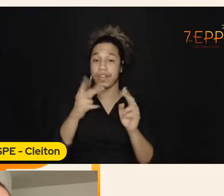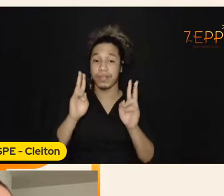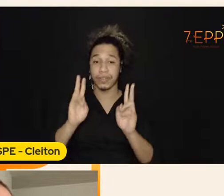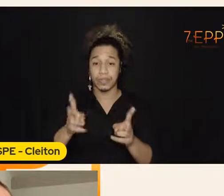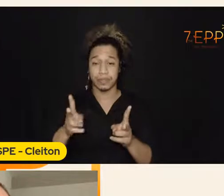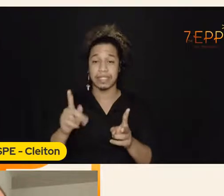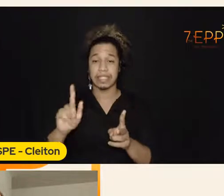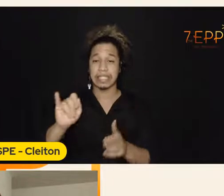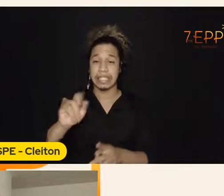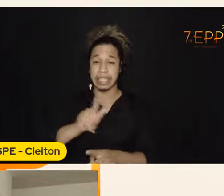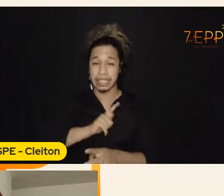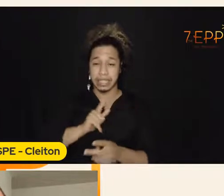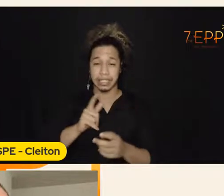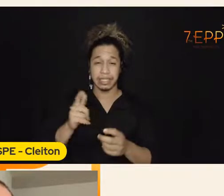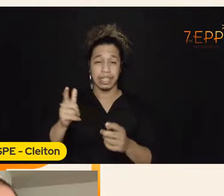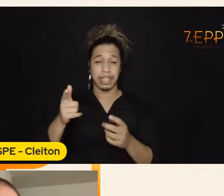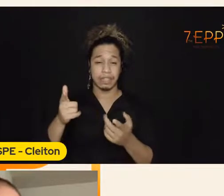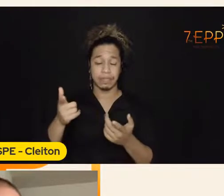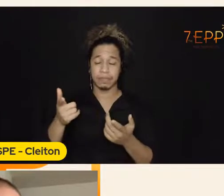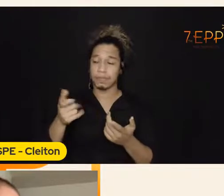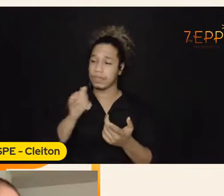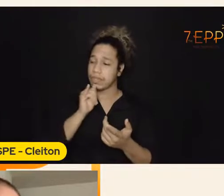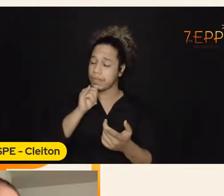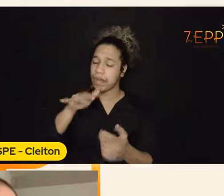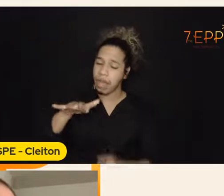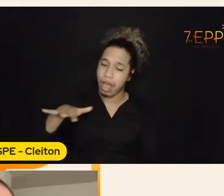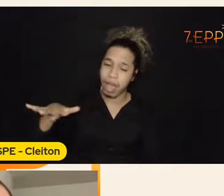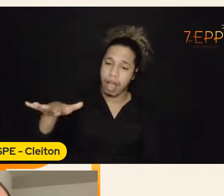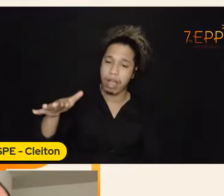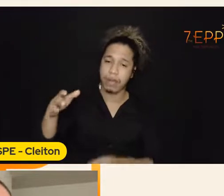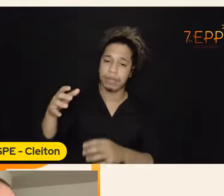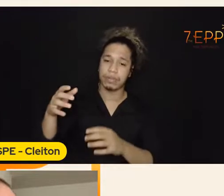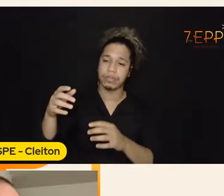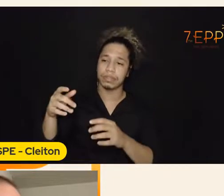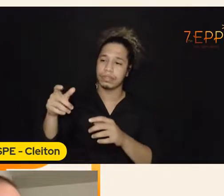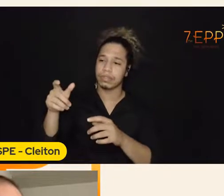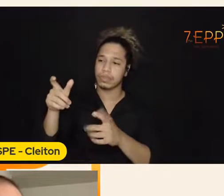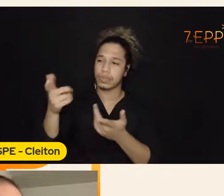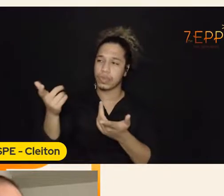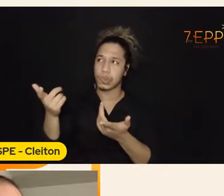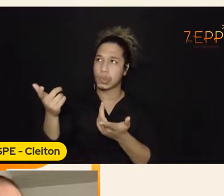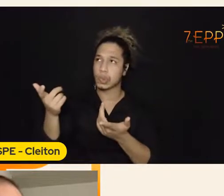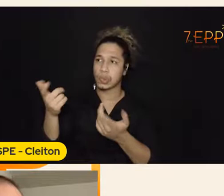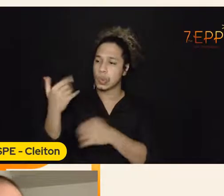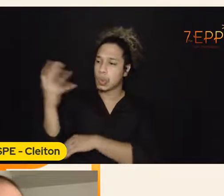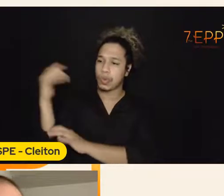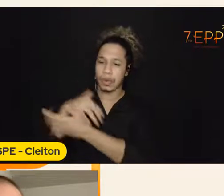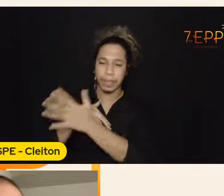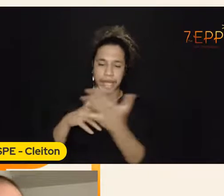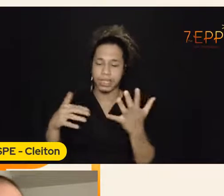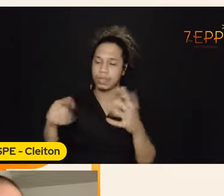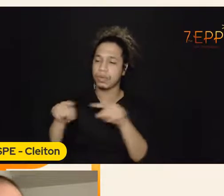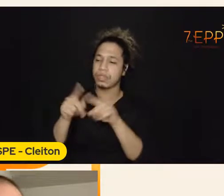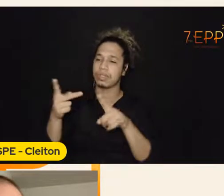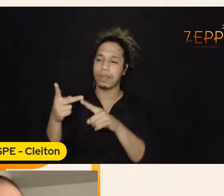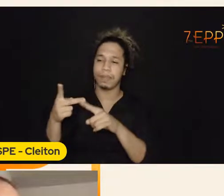bring environmental justice, if we want to bring global justice or social justice, there must be action. There